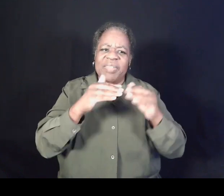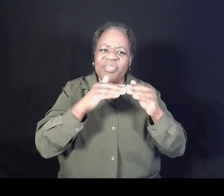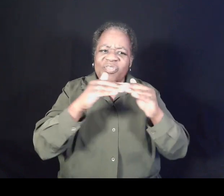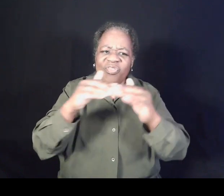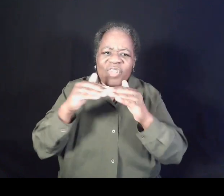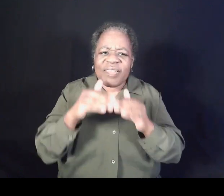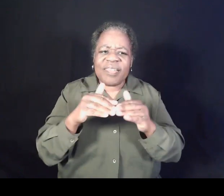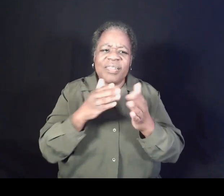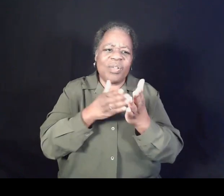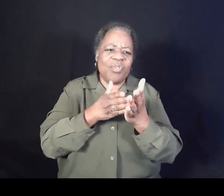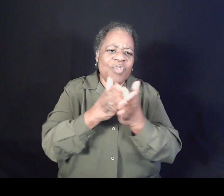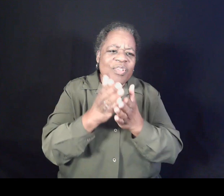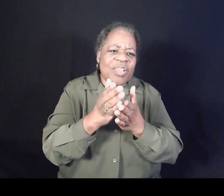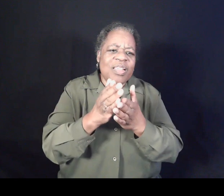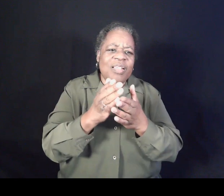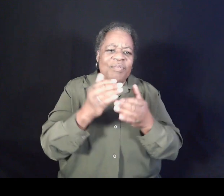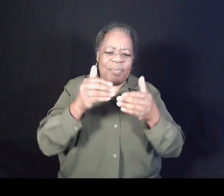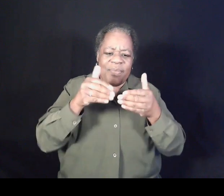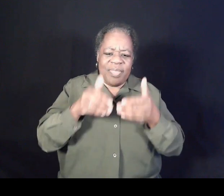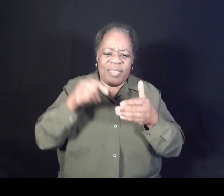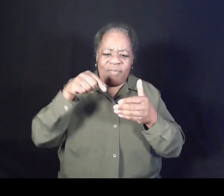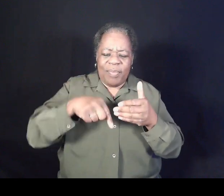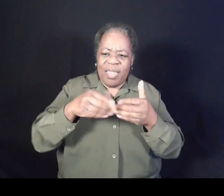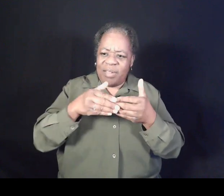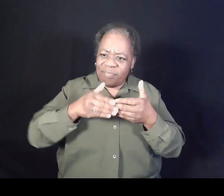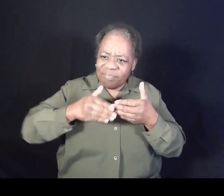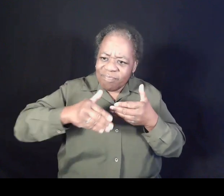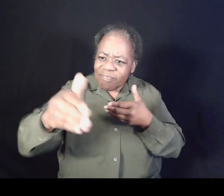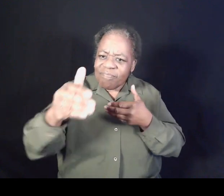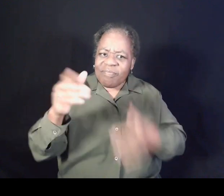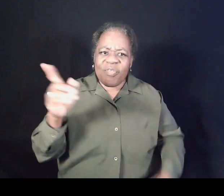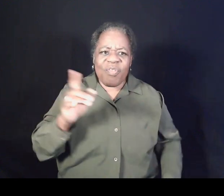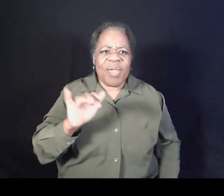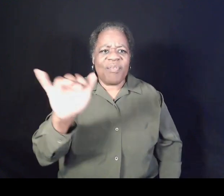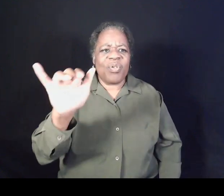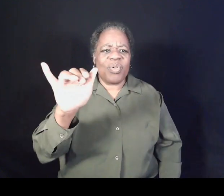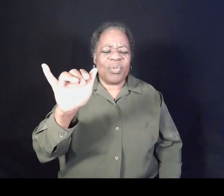righteousness from that time on and forever.